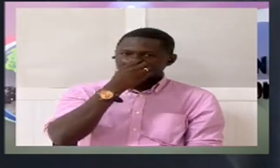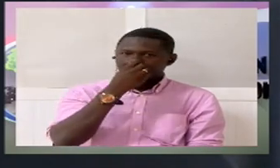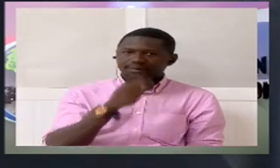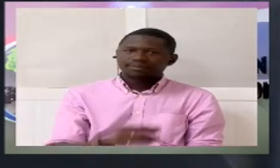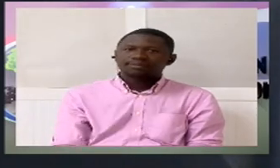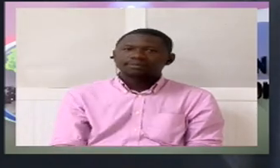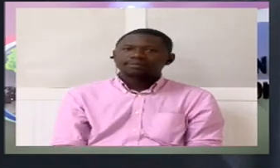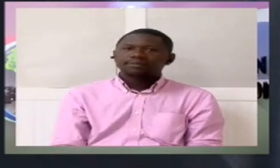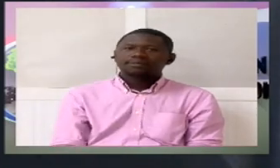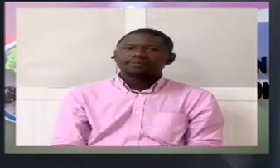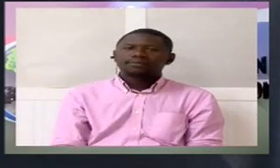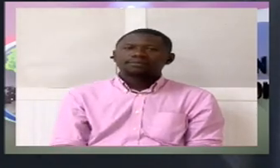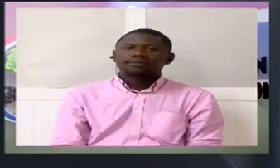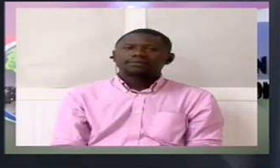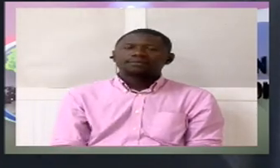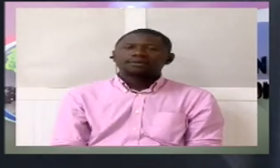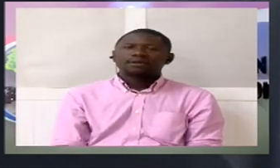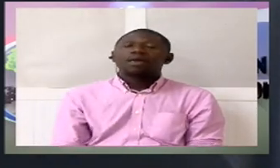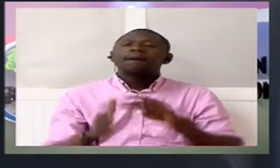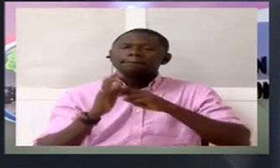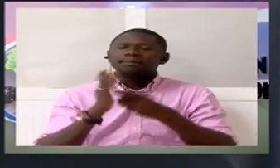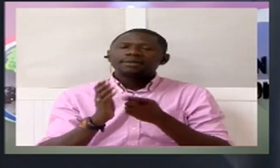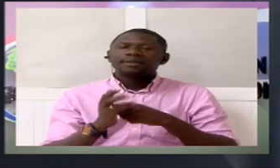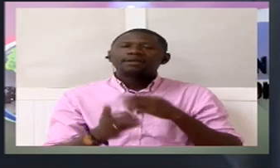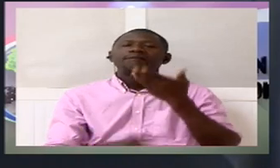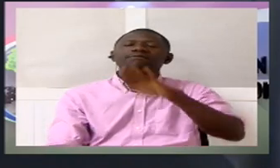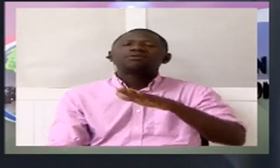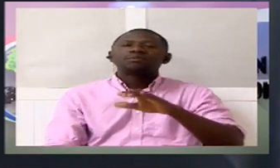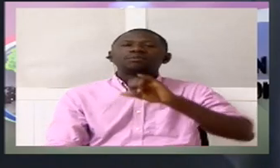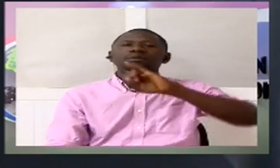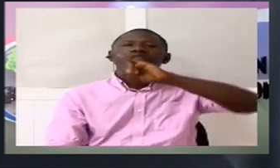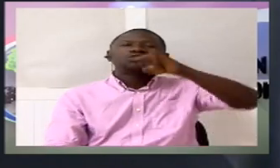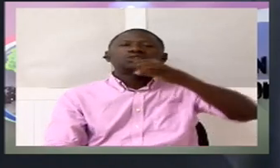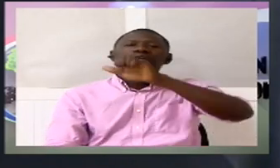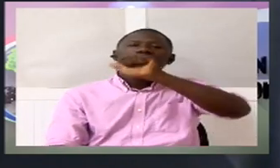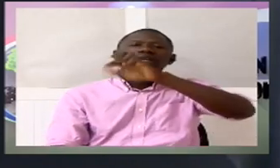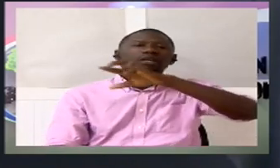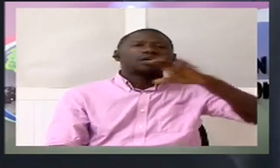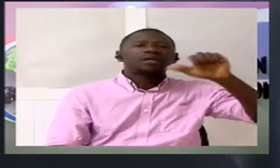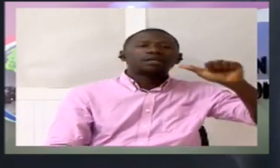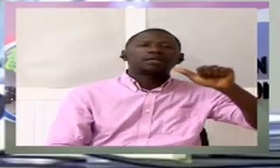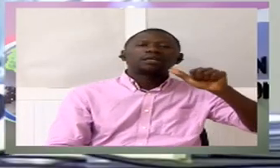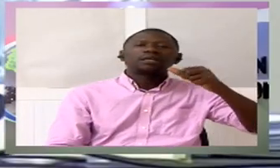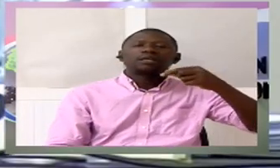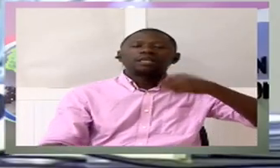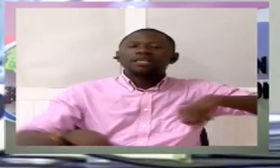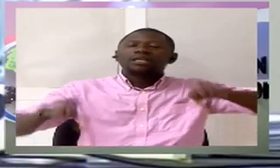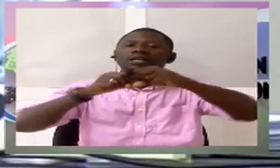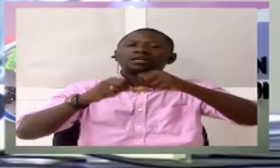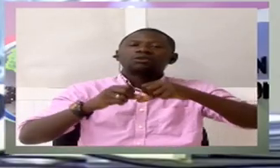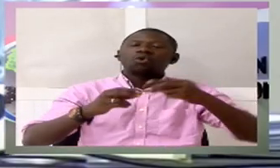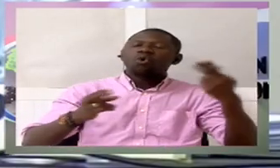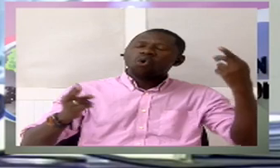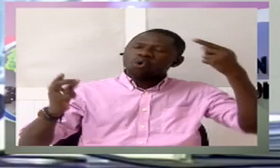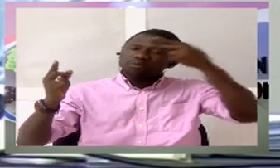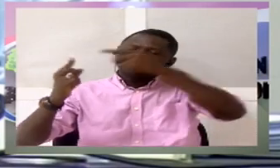oye santola ateleva mara ringebiel. That is to say, from Jara going upwards, he was responsible for all of that place, ruling it.